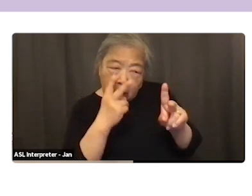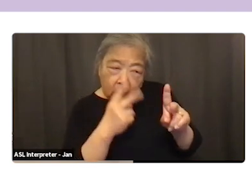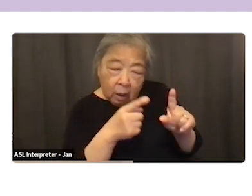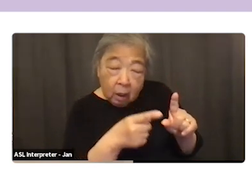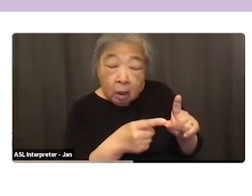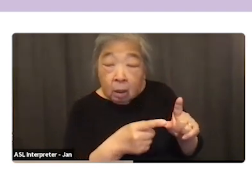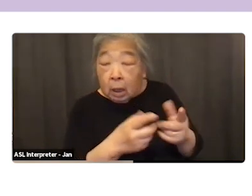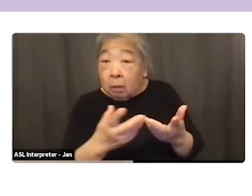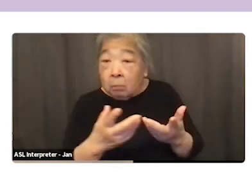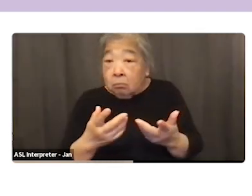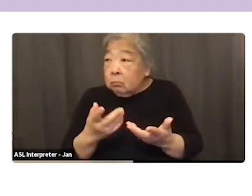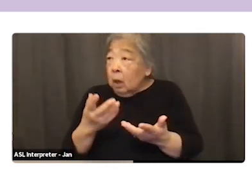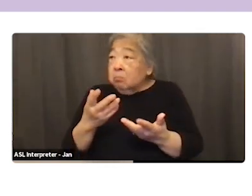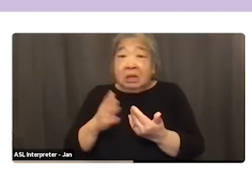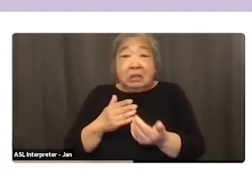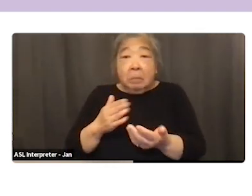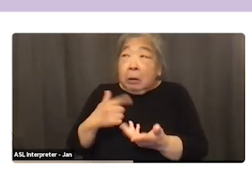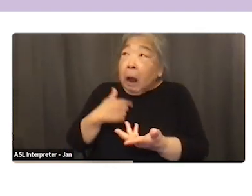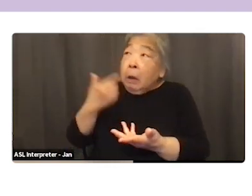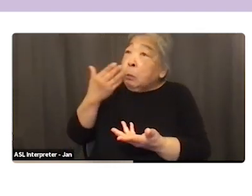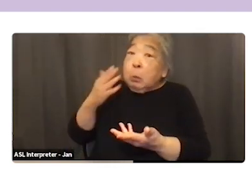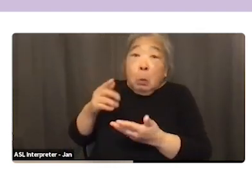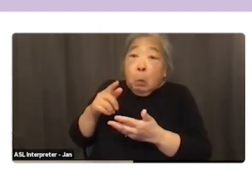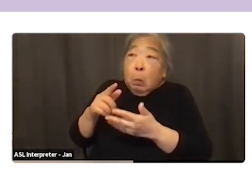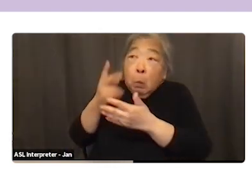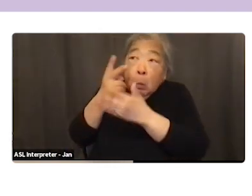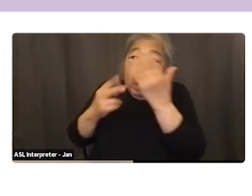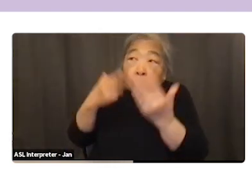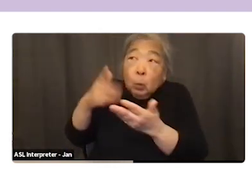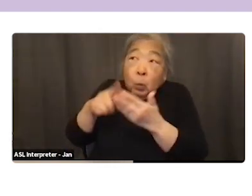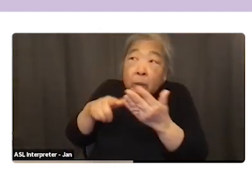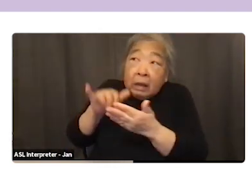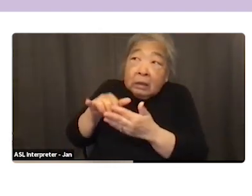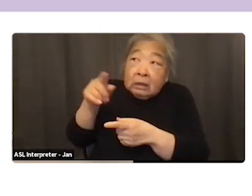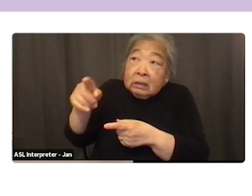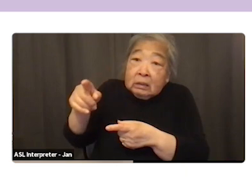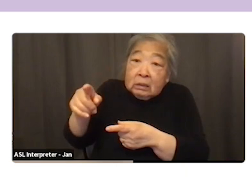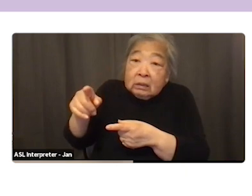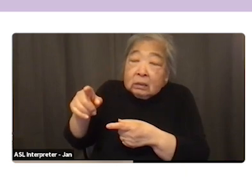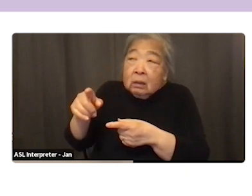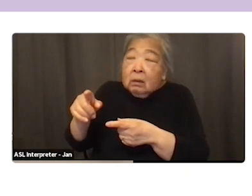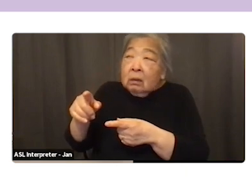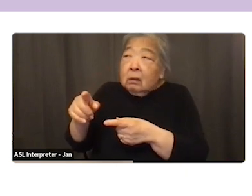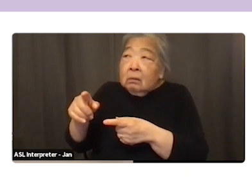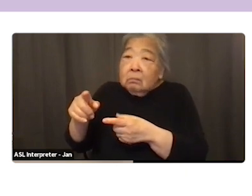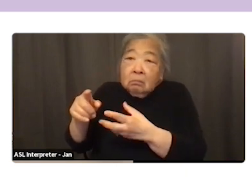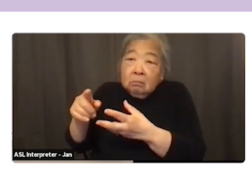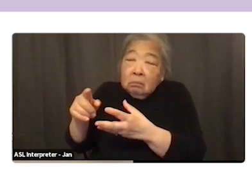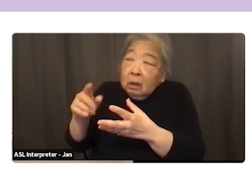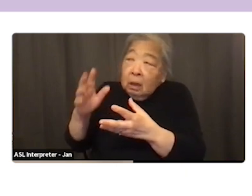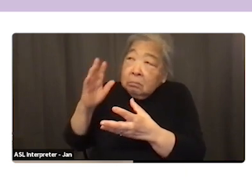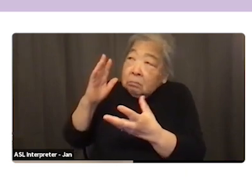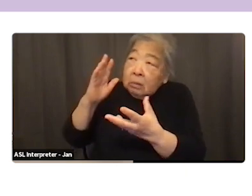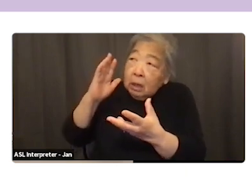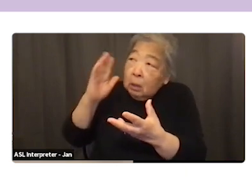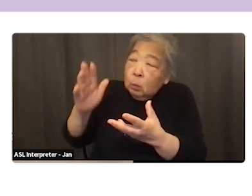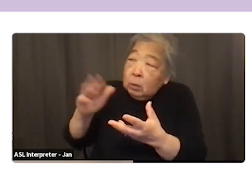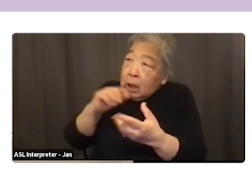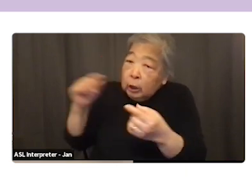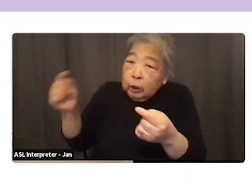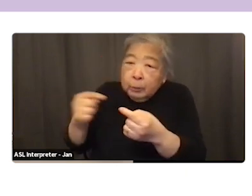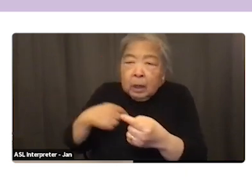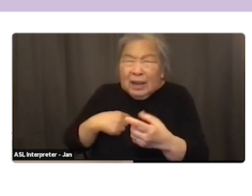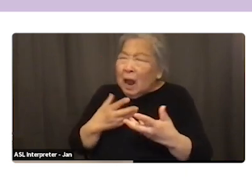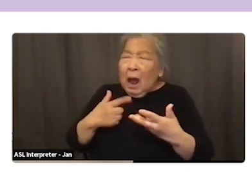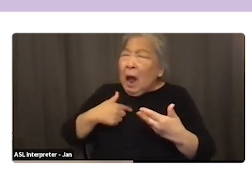this thing, that whatever the fuck it is, it's going to hurt me. Right. And that's the universe is not an asshole. Right. Like, I don't know what's going to